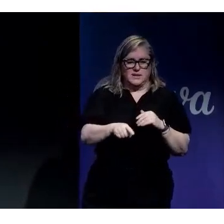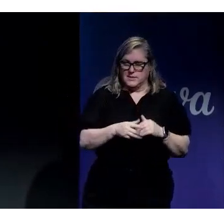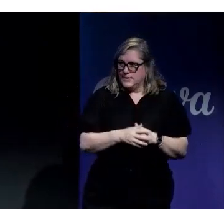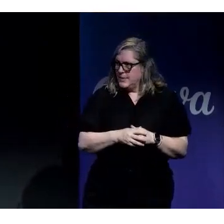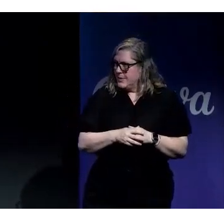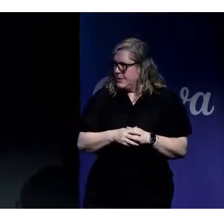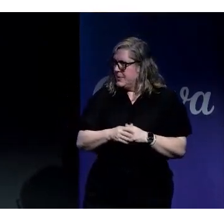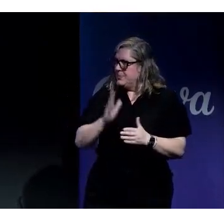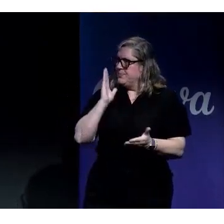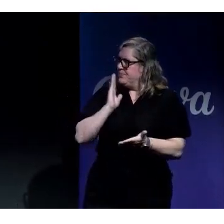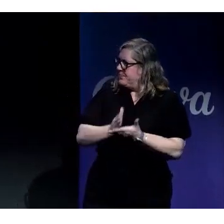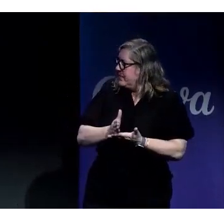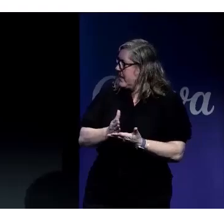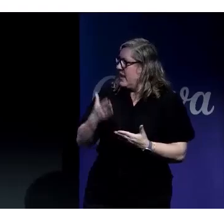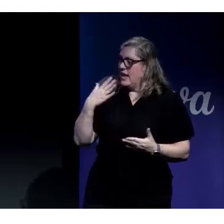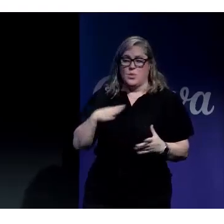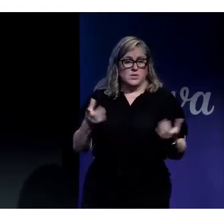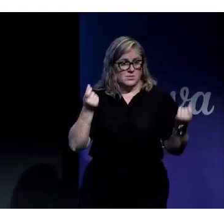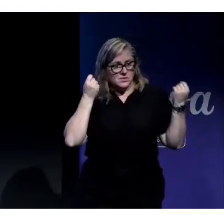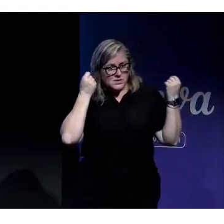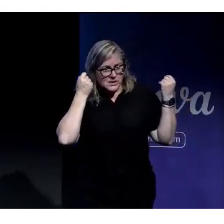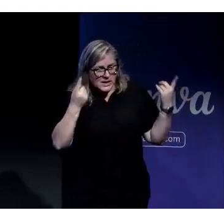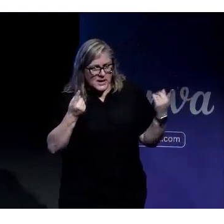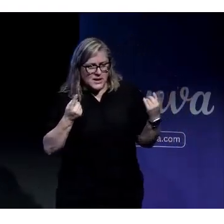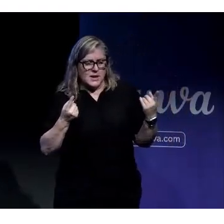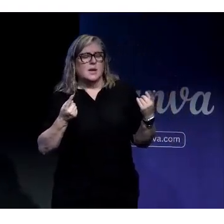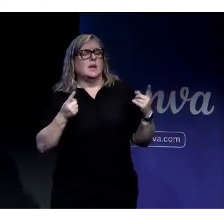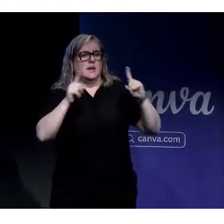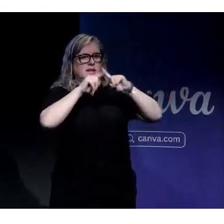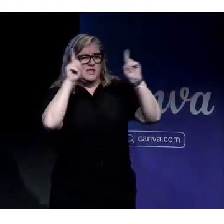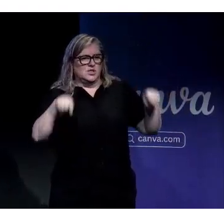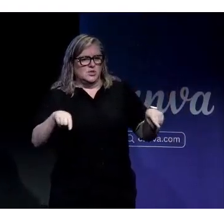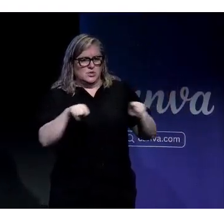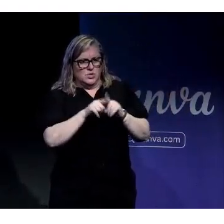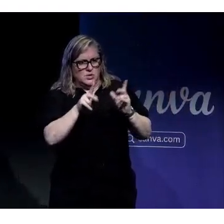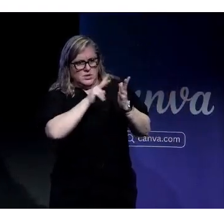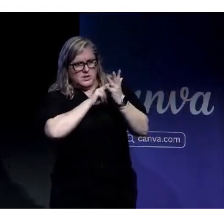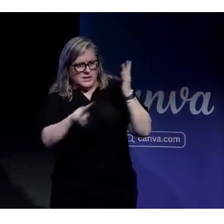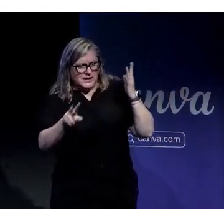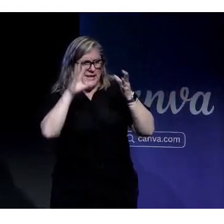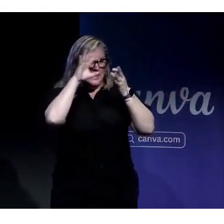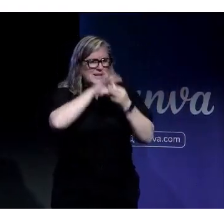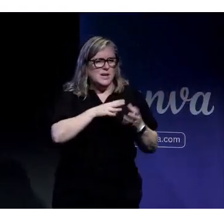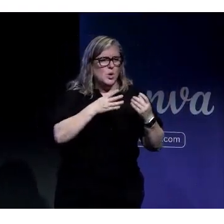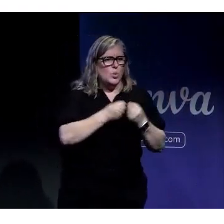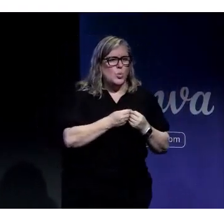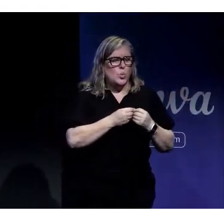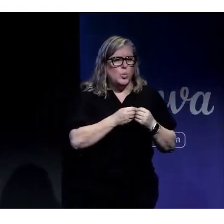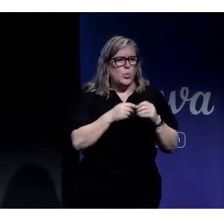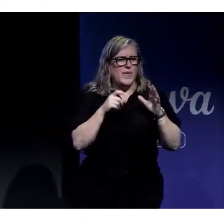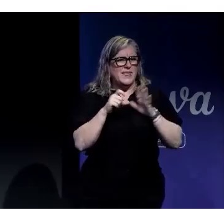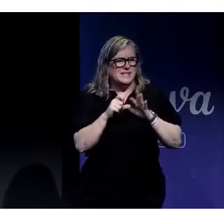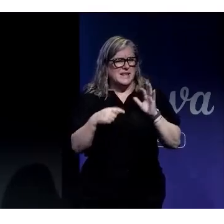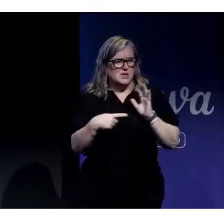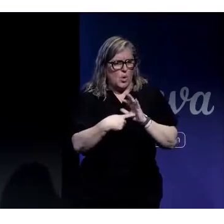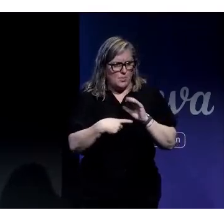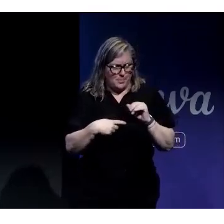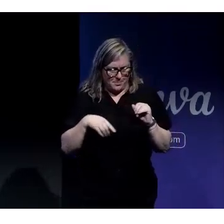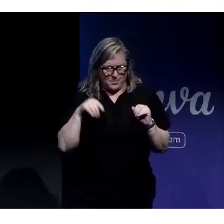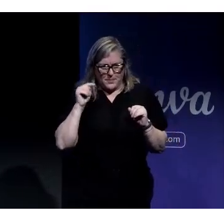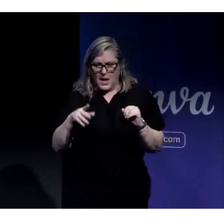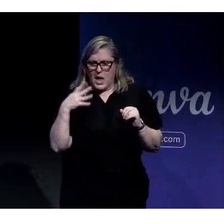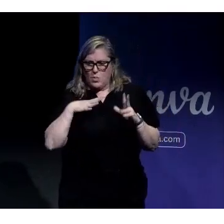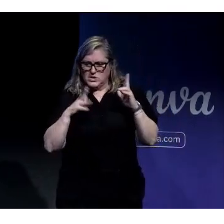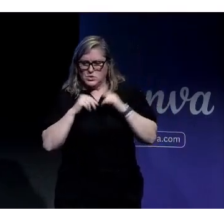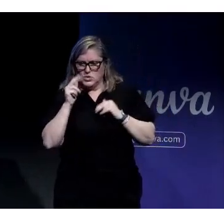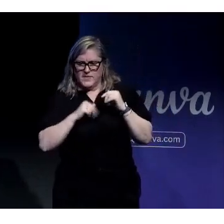I actually want to start with understanding how screen readers interact with desktop applications, because it's a bit simpler and we can actually build on